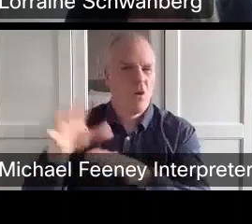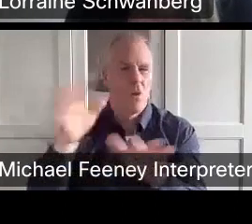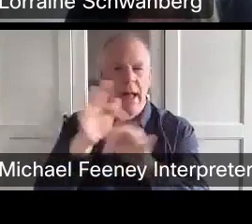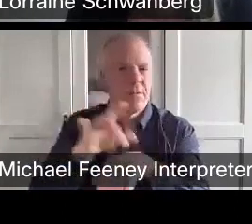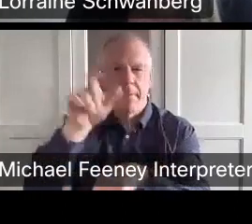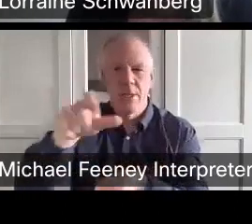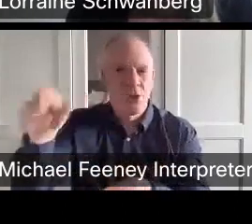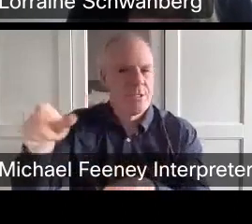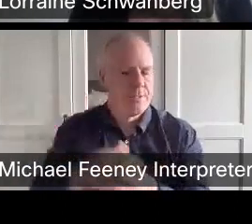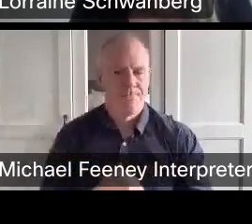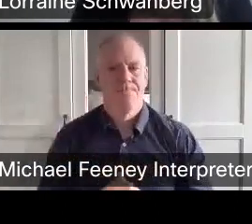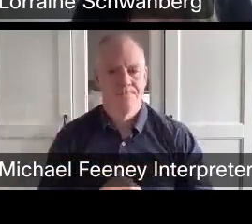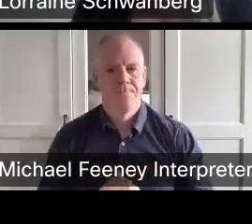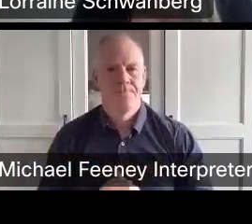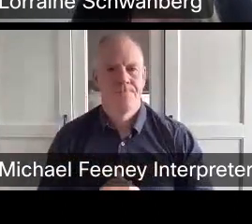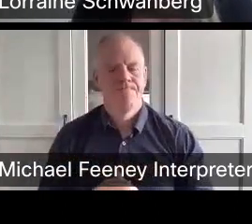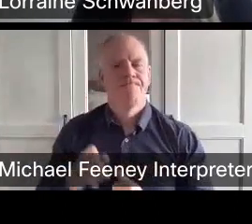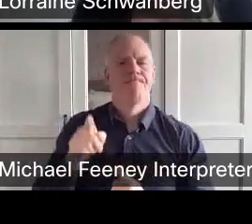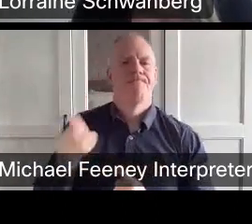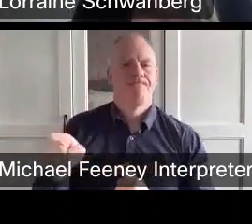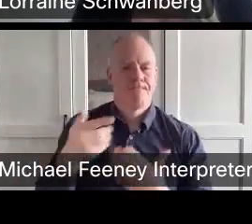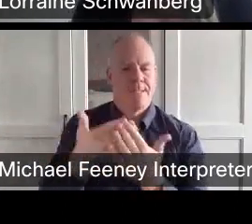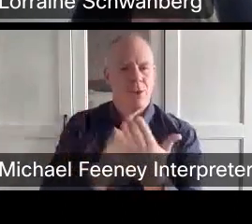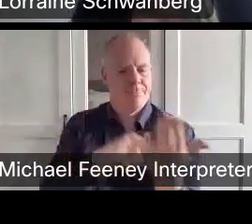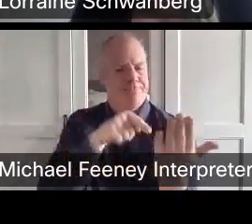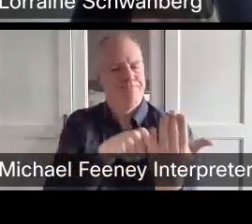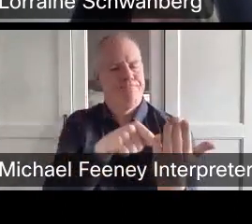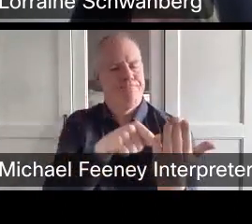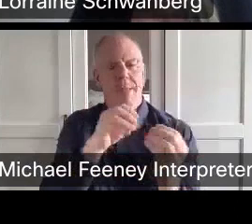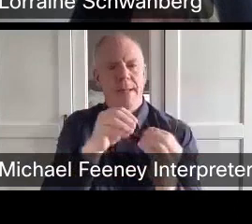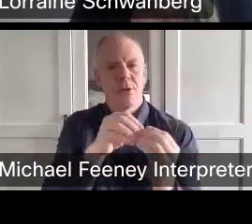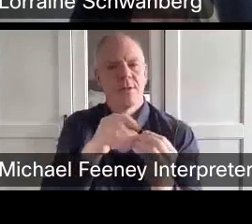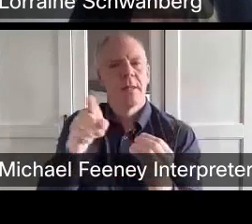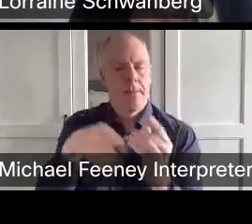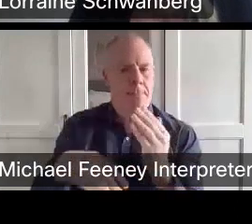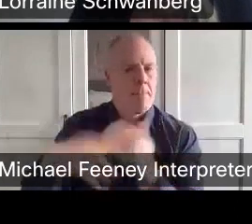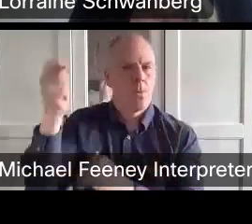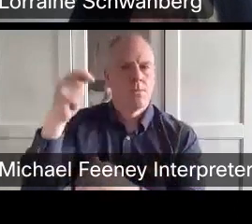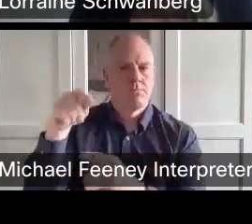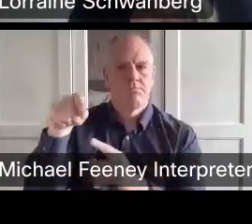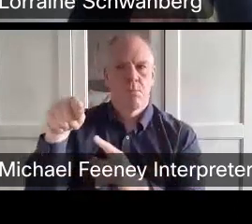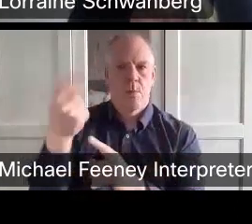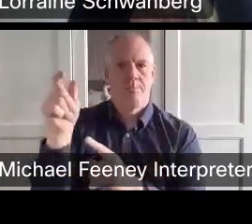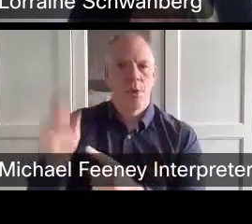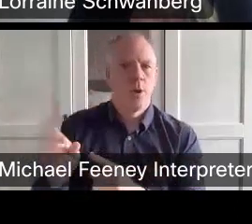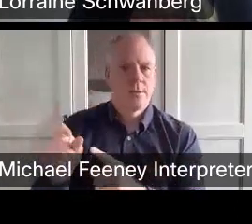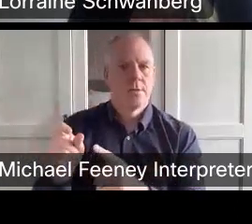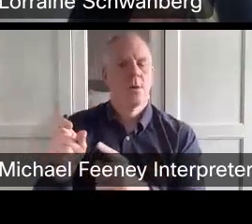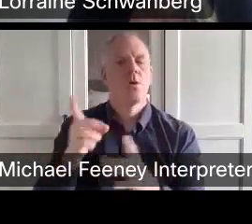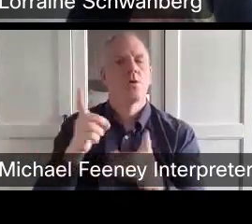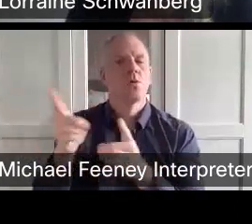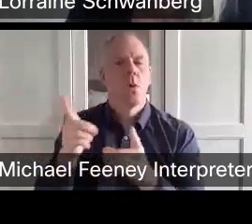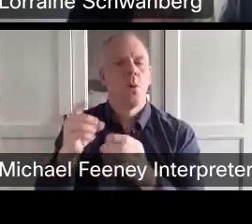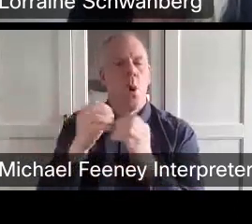patient. And they are written into the legislation in particular as the main persons who would be undertaking the open